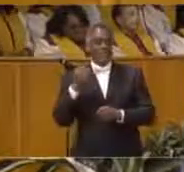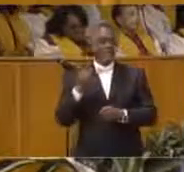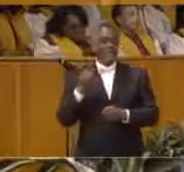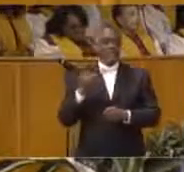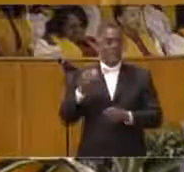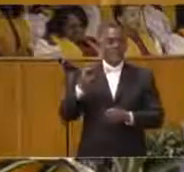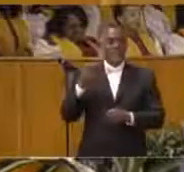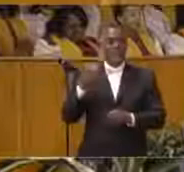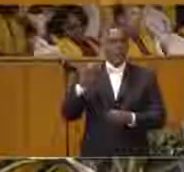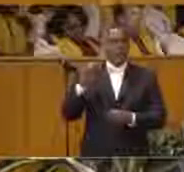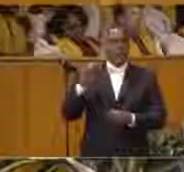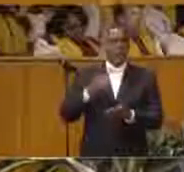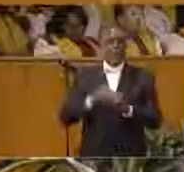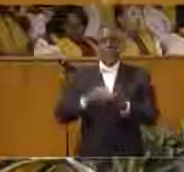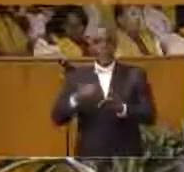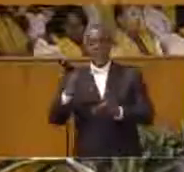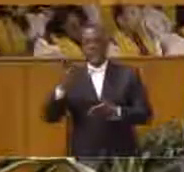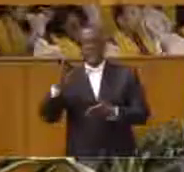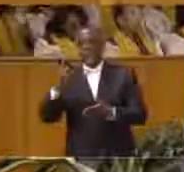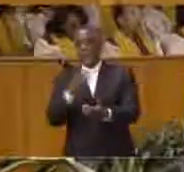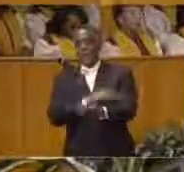Mega Million, Powerball, you name it,